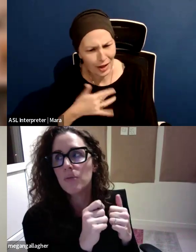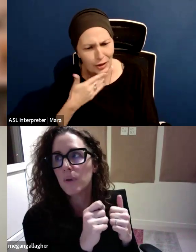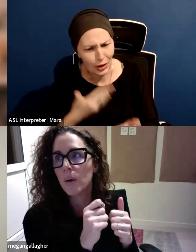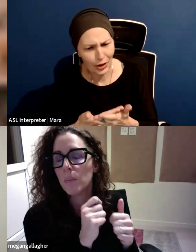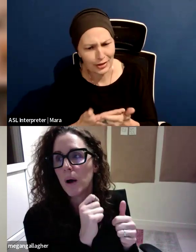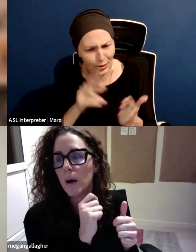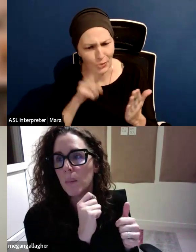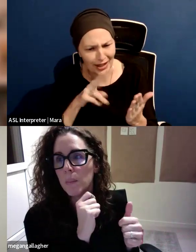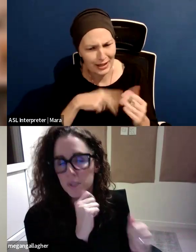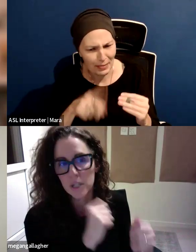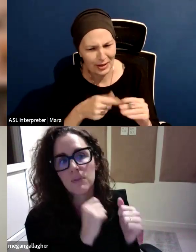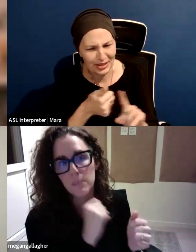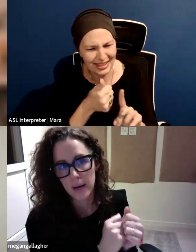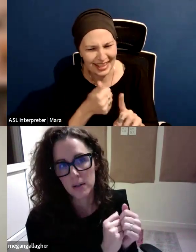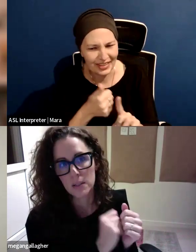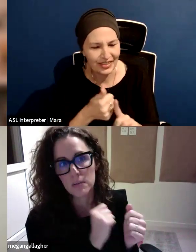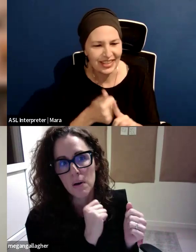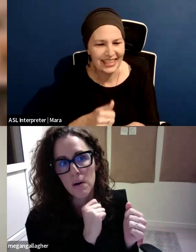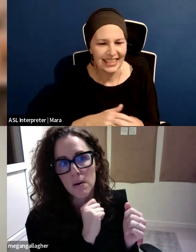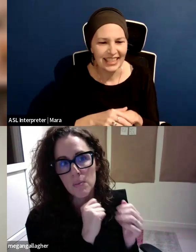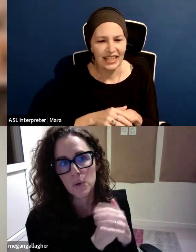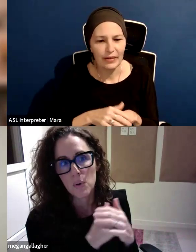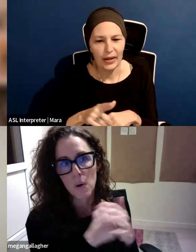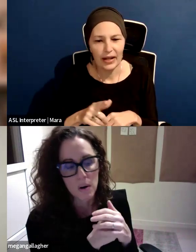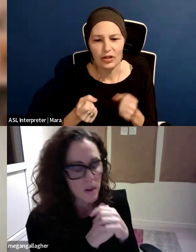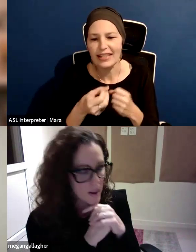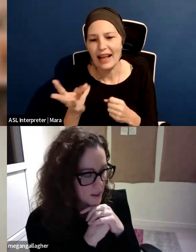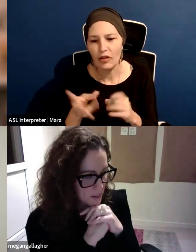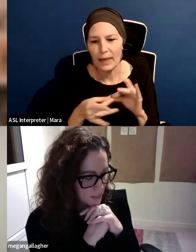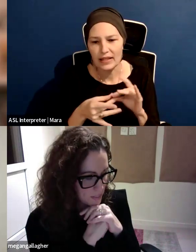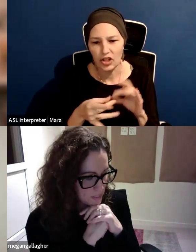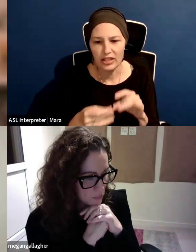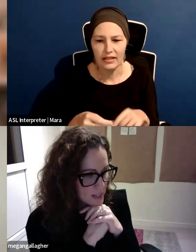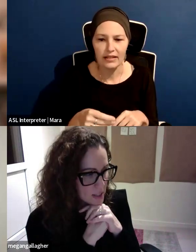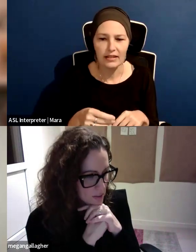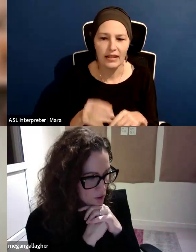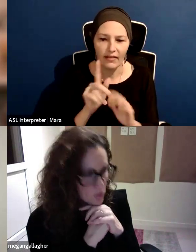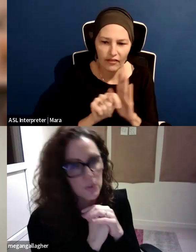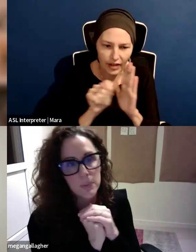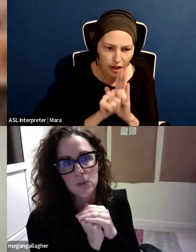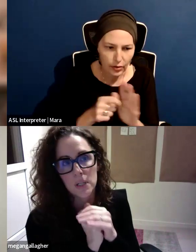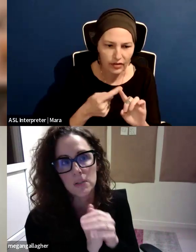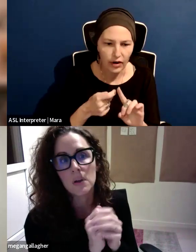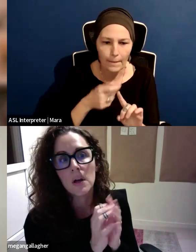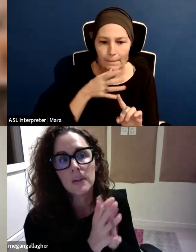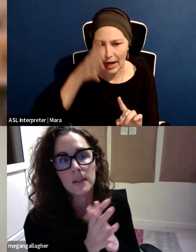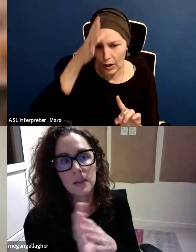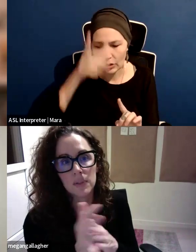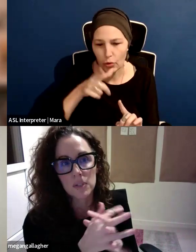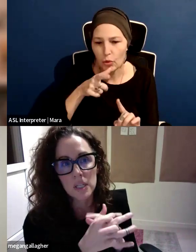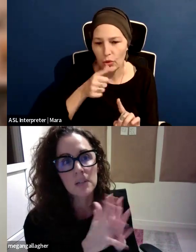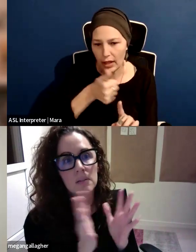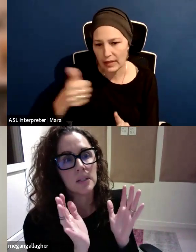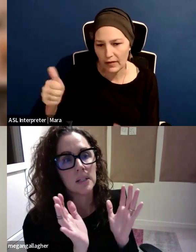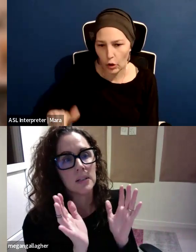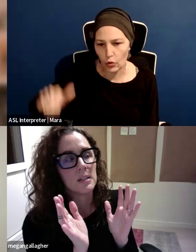videos from particularly from parents who are raising children with special needs, that they